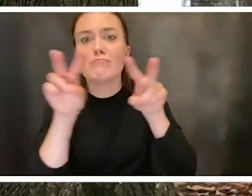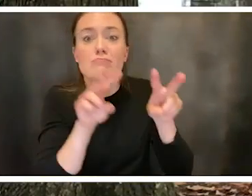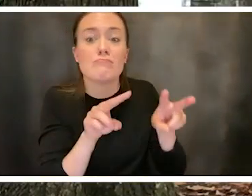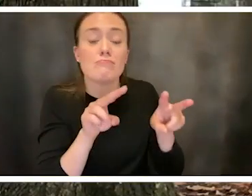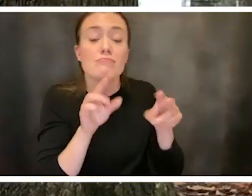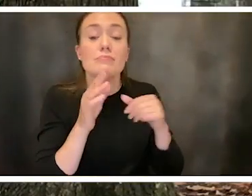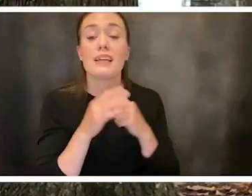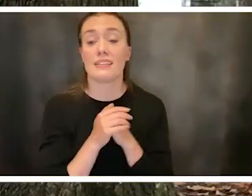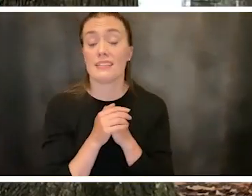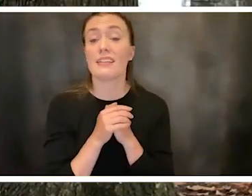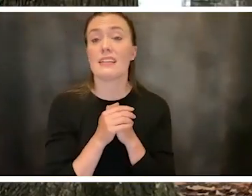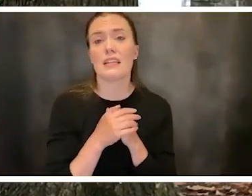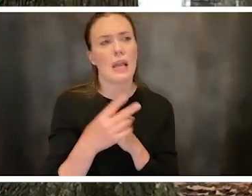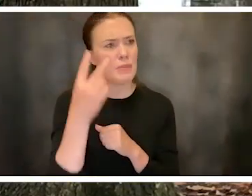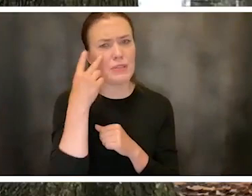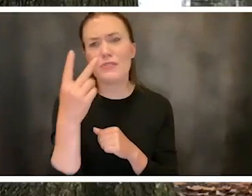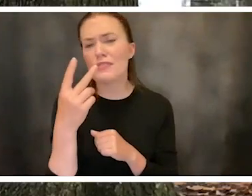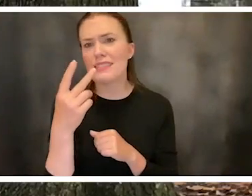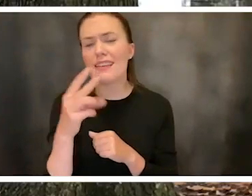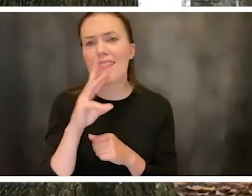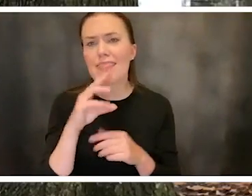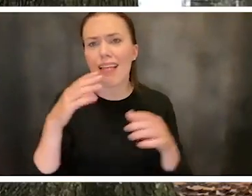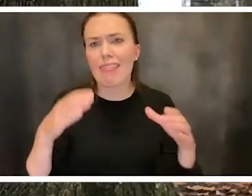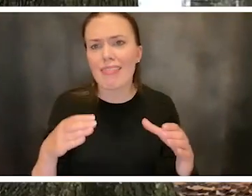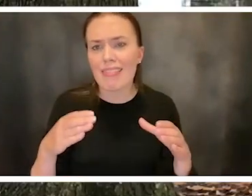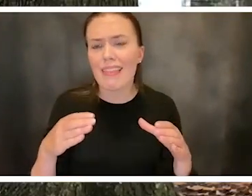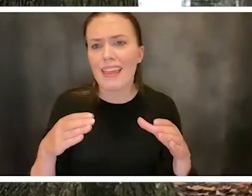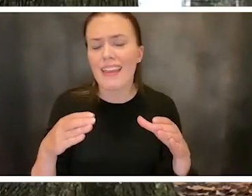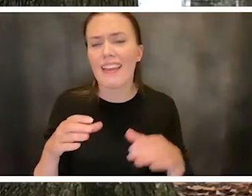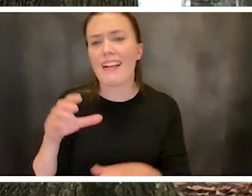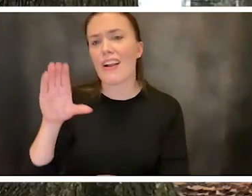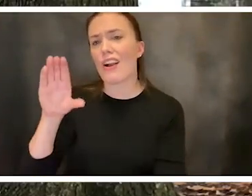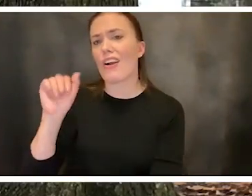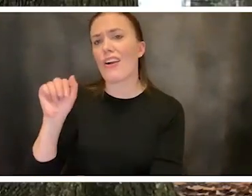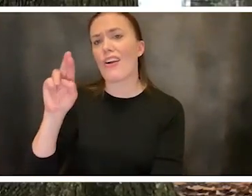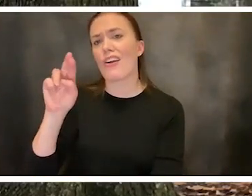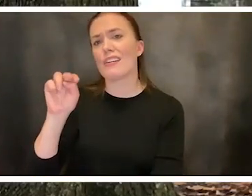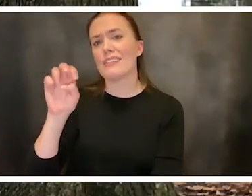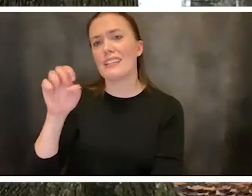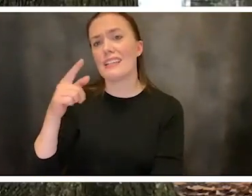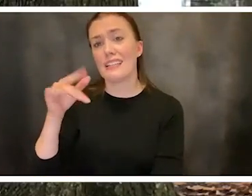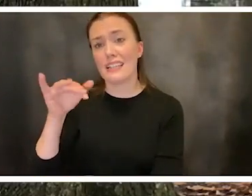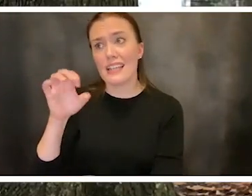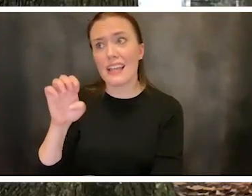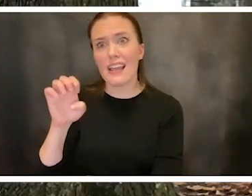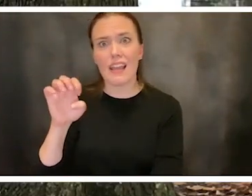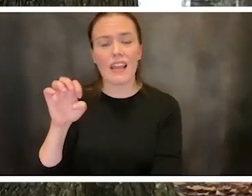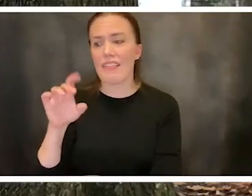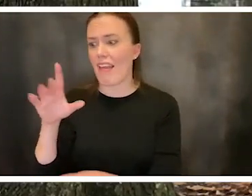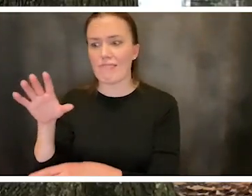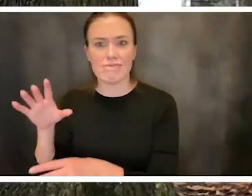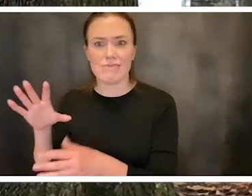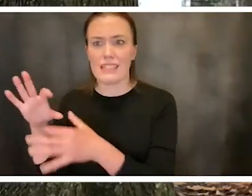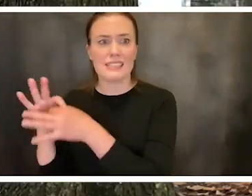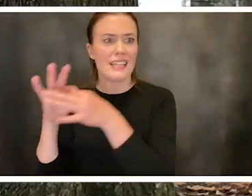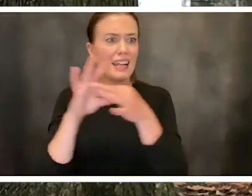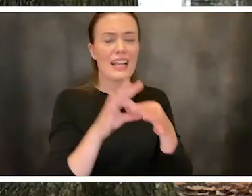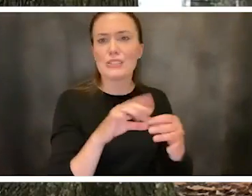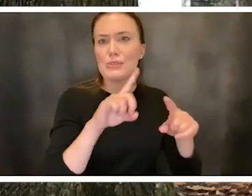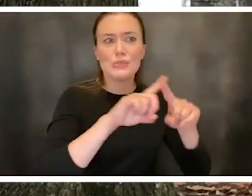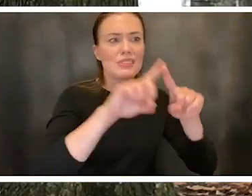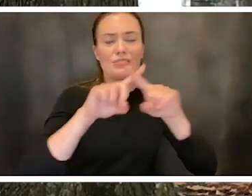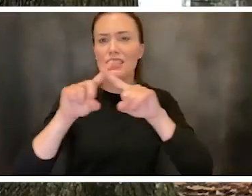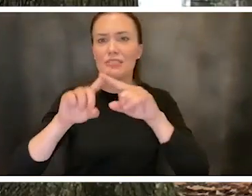you've seen Lake Carnegie. Yes. I don't know if you're familiar with the fact that there's a canal that runs everywhere from New Brunswick down to Trenton. There's a gap and then up to past Frenchtown